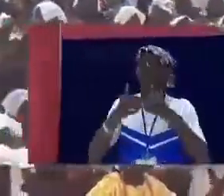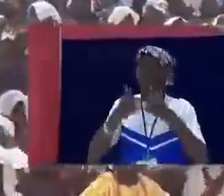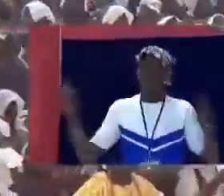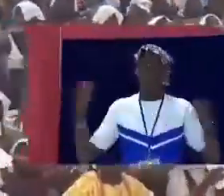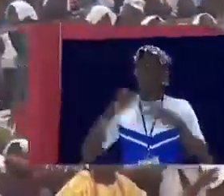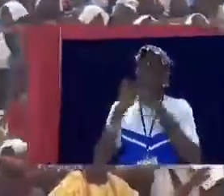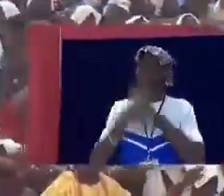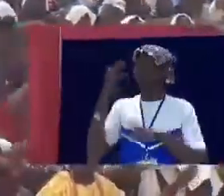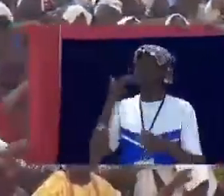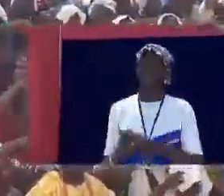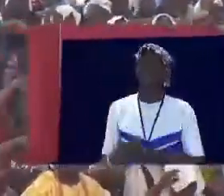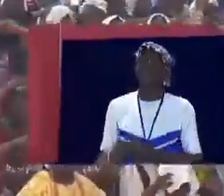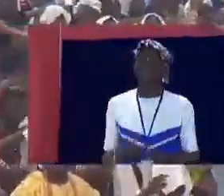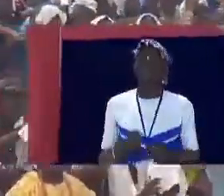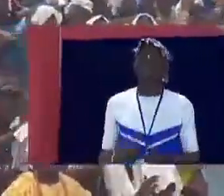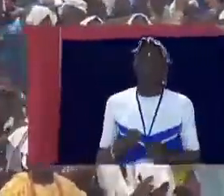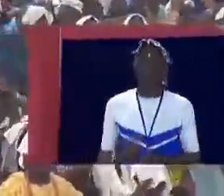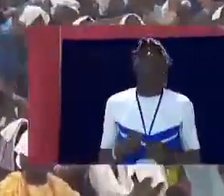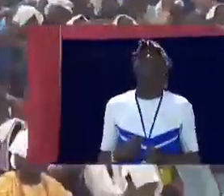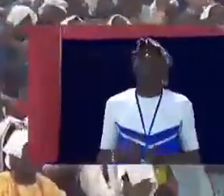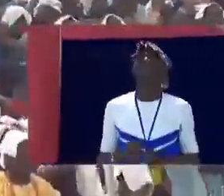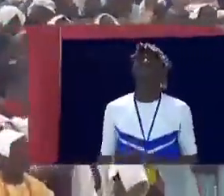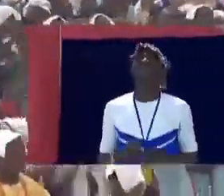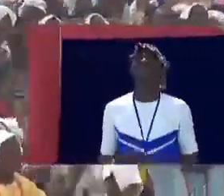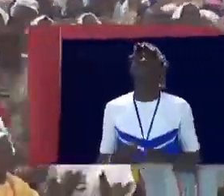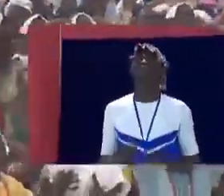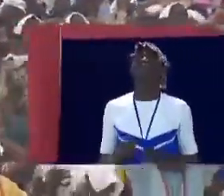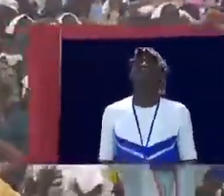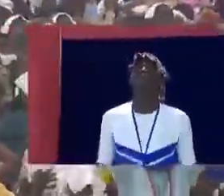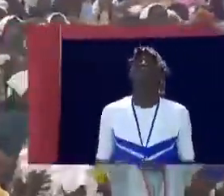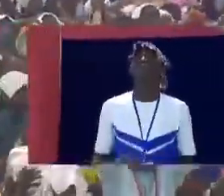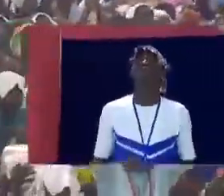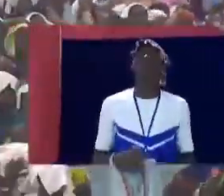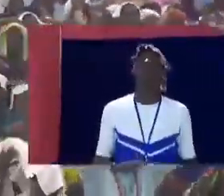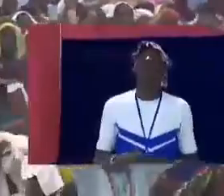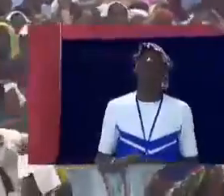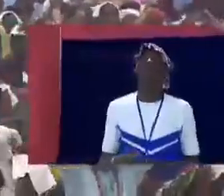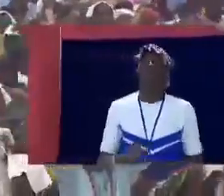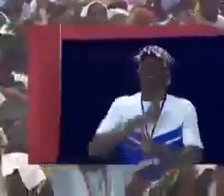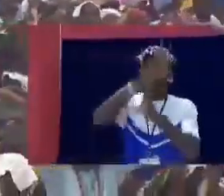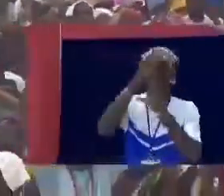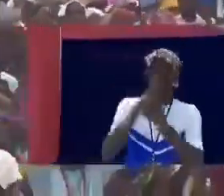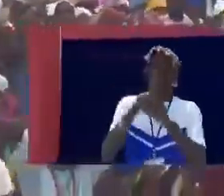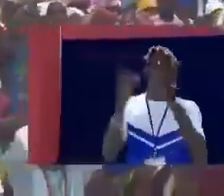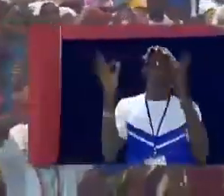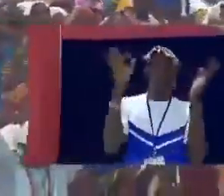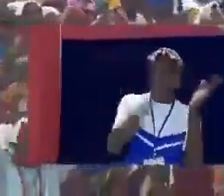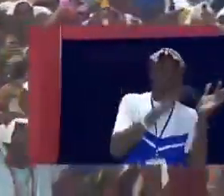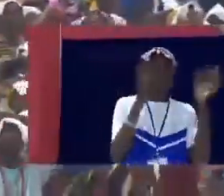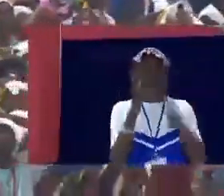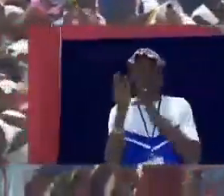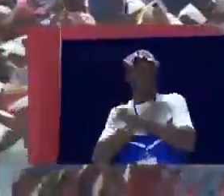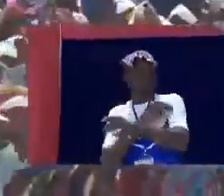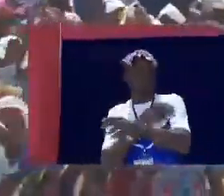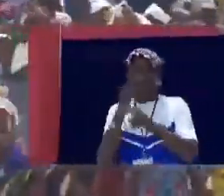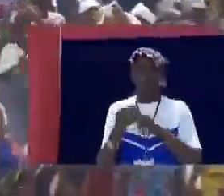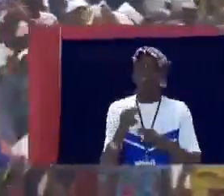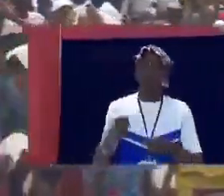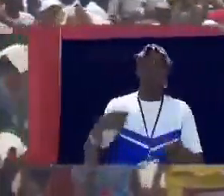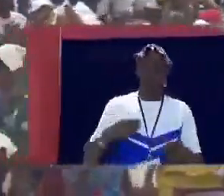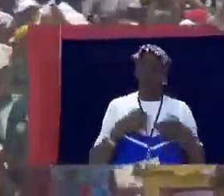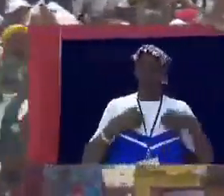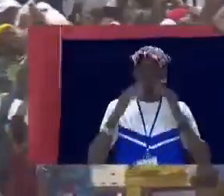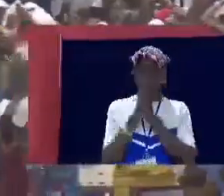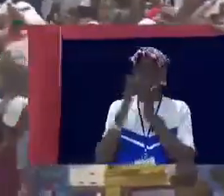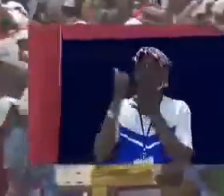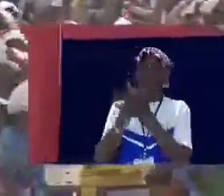Thank you, Father. Thank you, Jesus. In Jesus' mighty name, we have